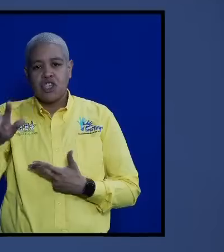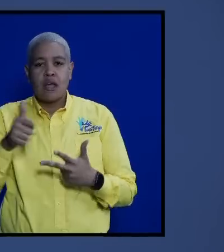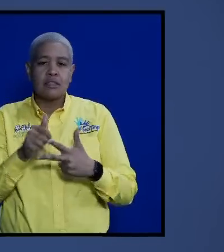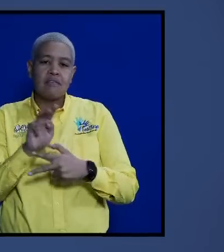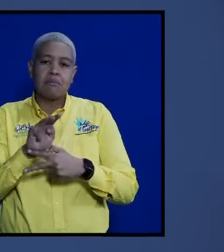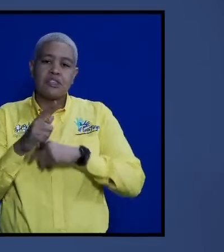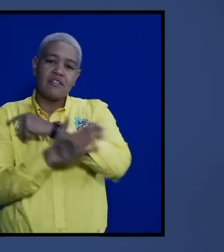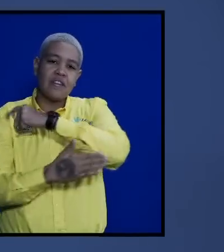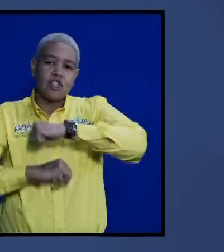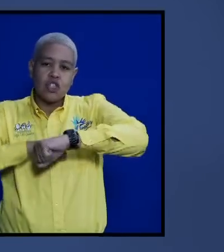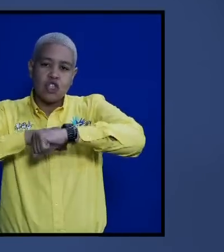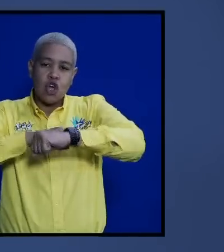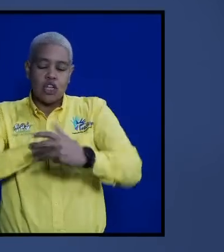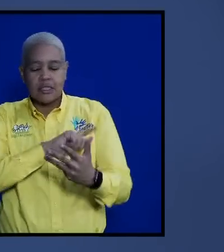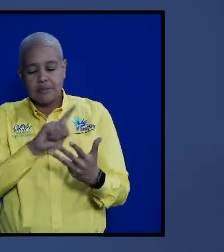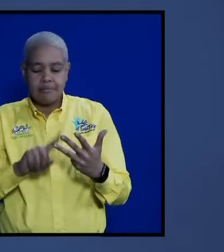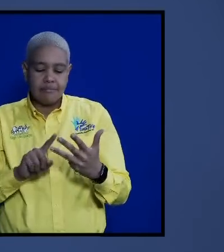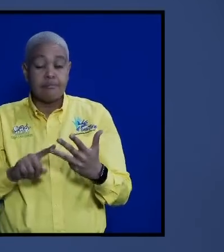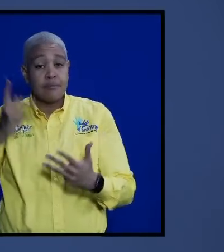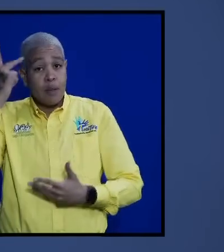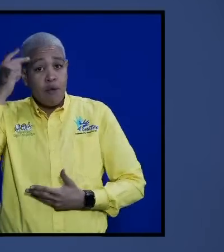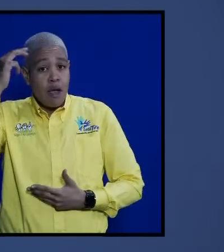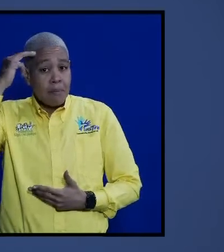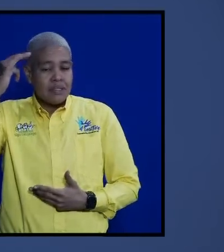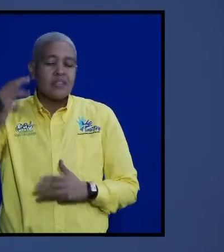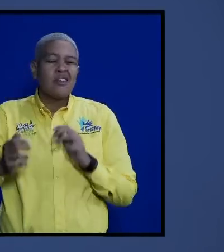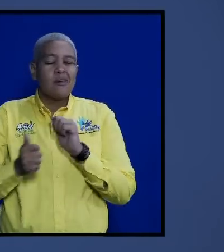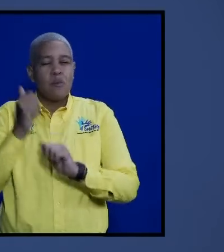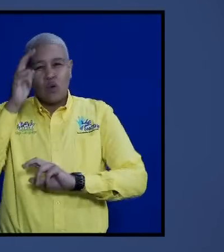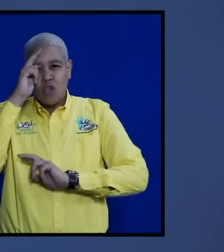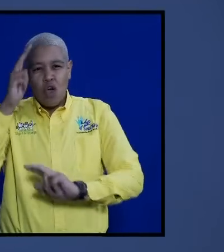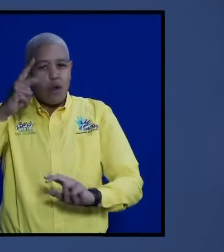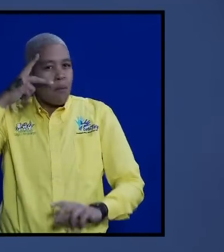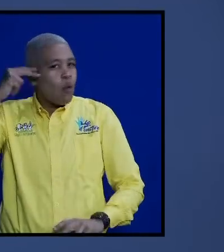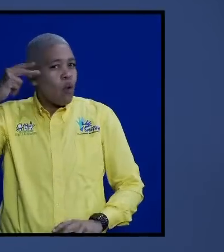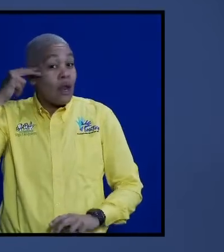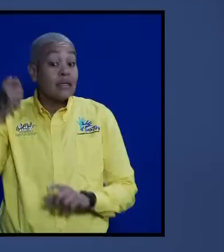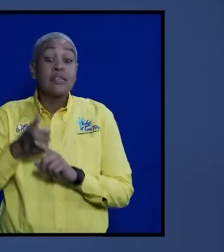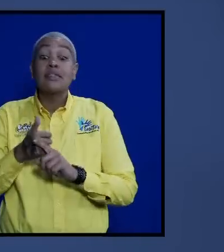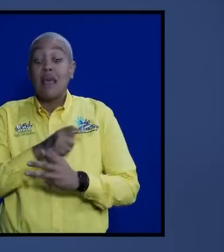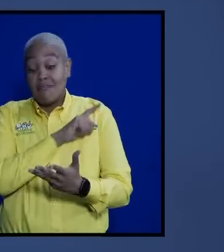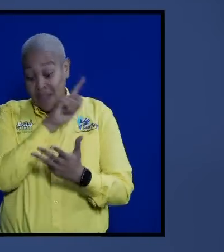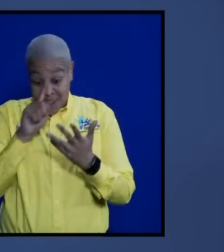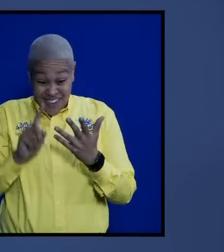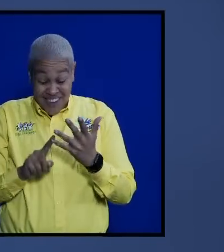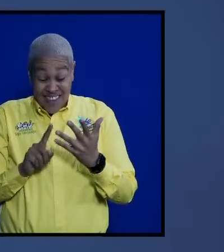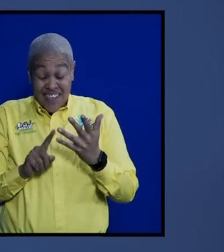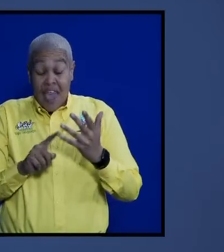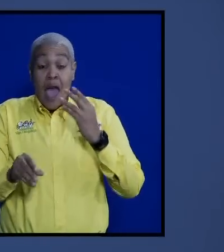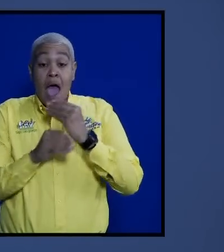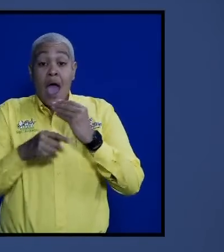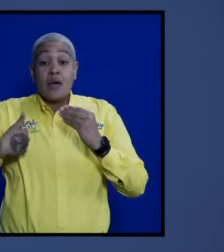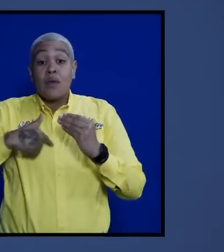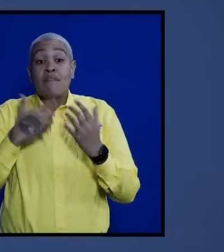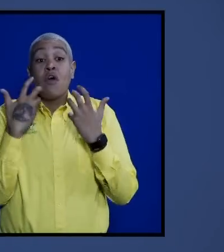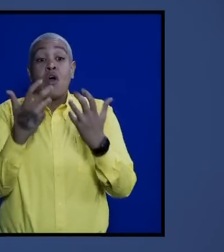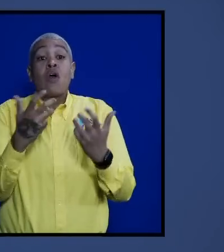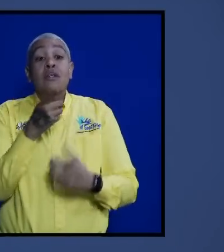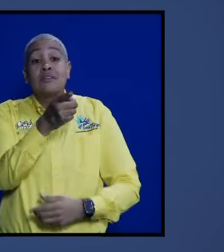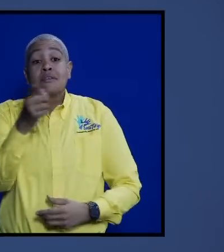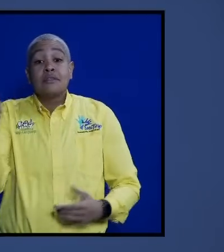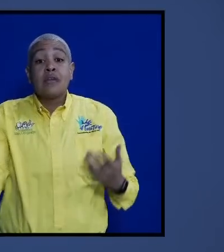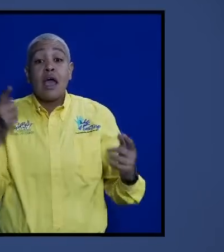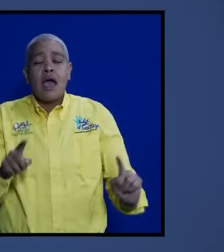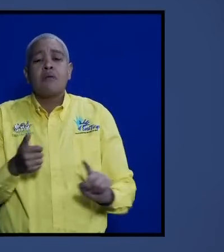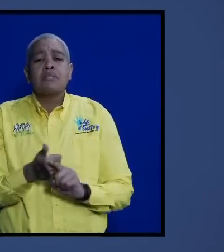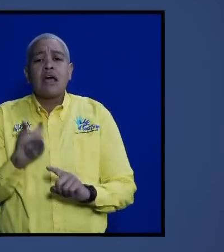National Security, Prime Minister, the Most Honorable Andrew Holness. Also, we have in the audience